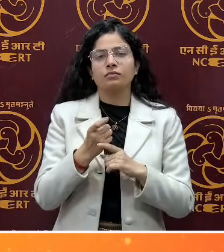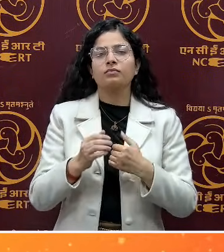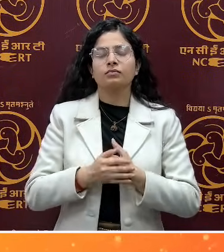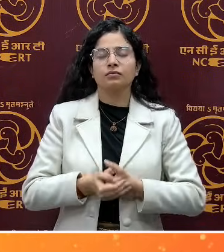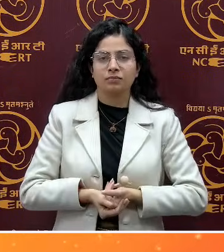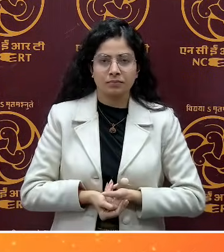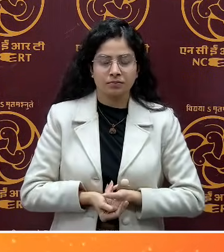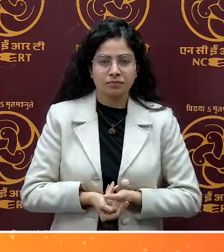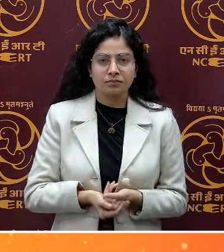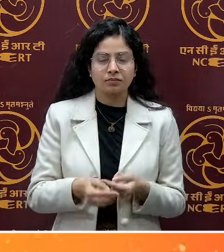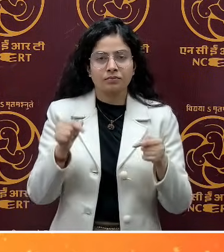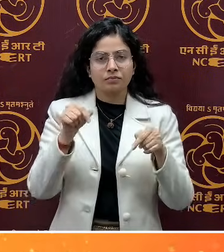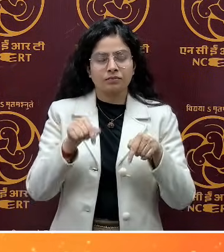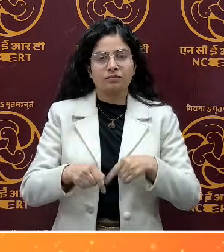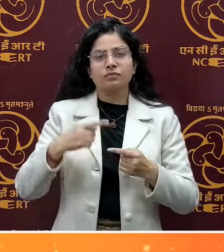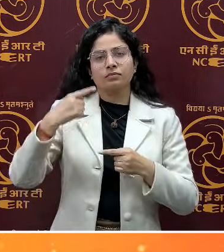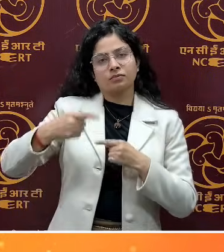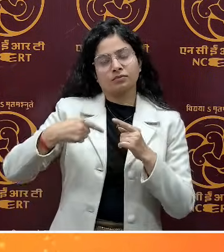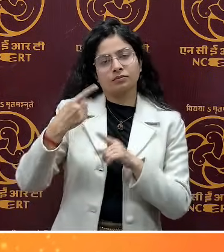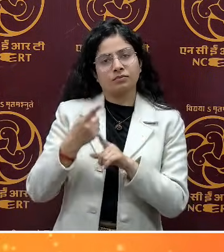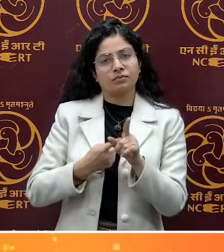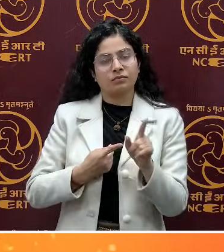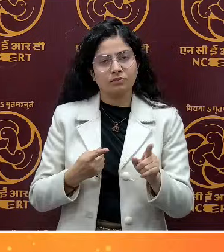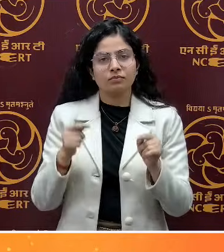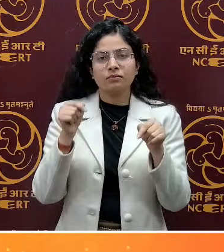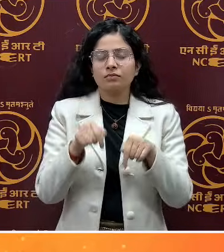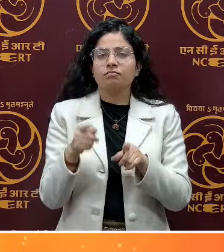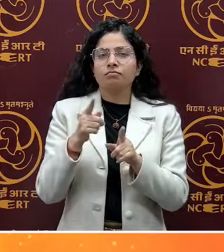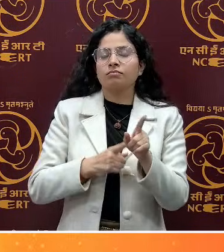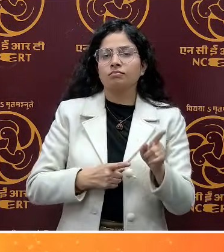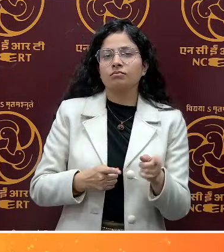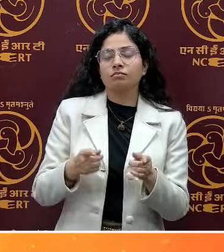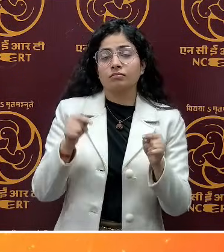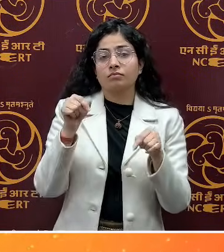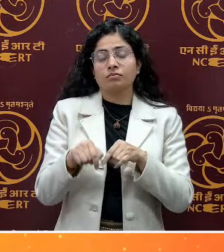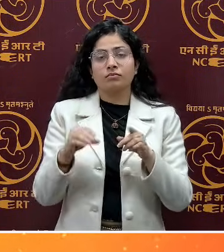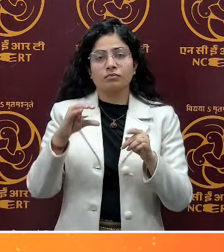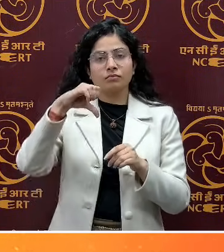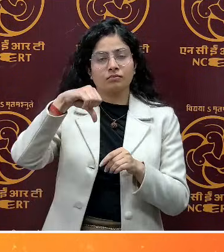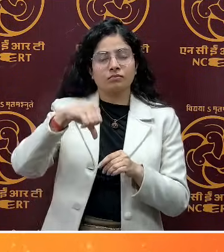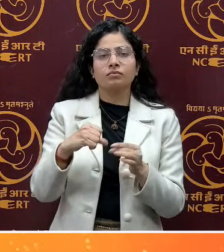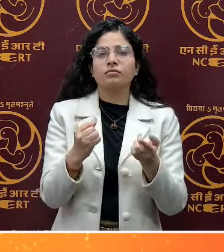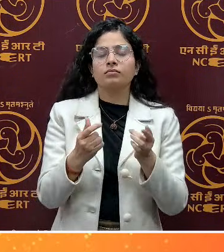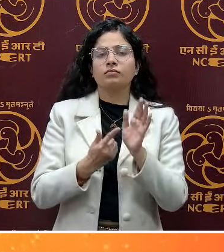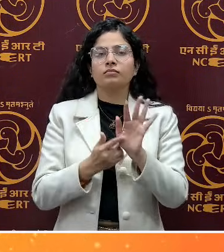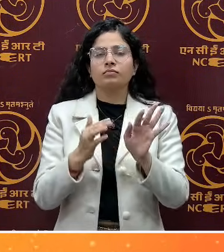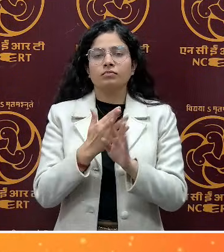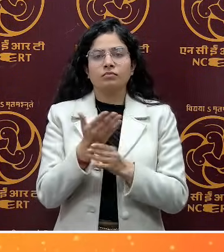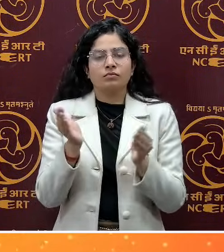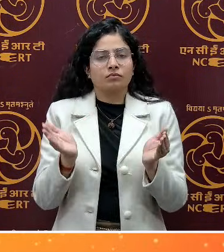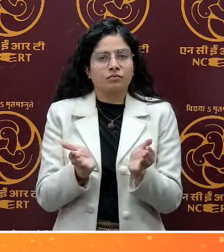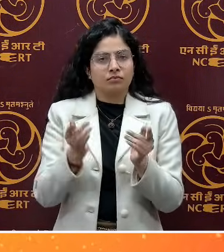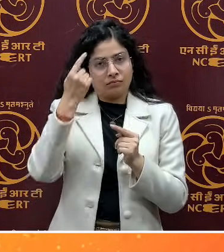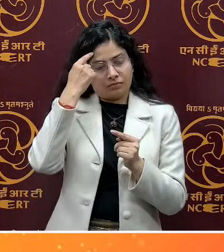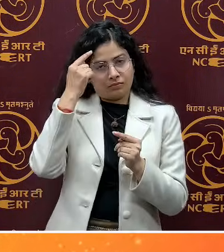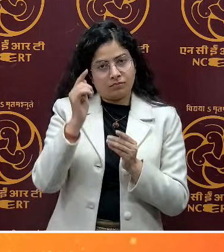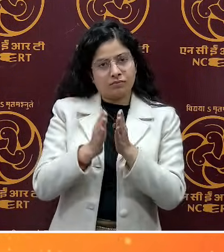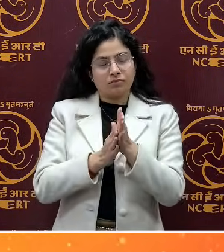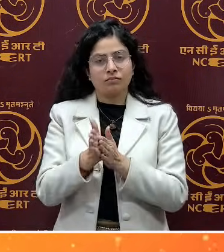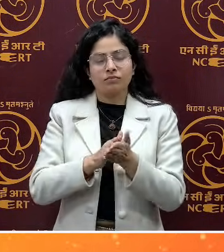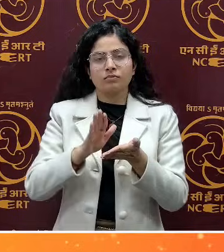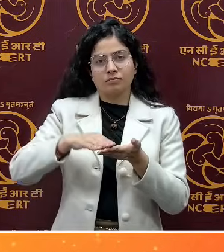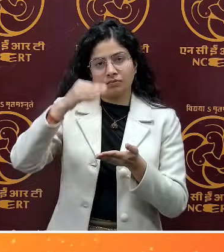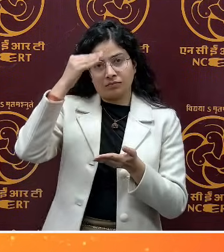Narendra Modi ji, is being held every year. This year, the 9th edition is being organized for encouraging joyful learning and